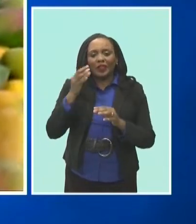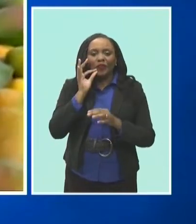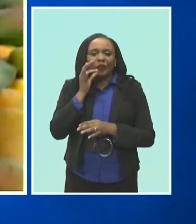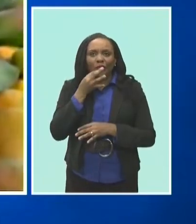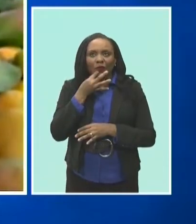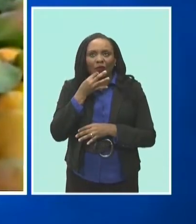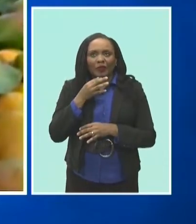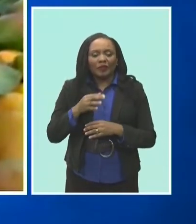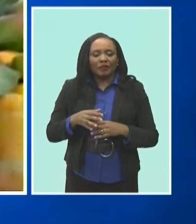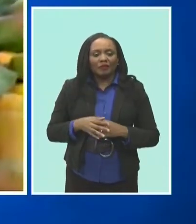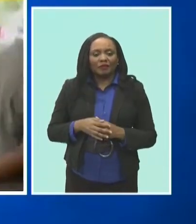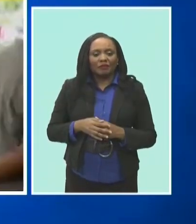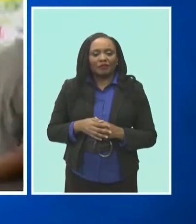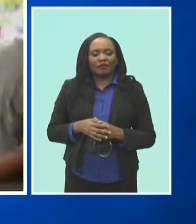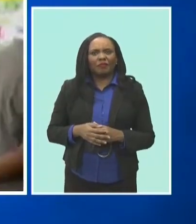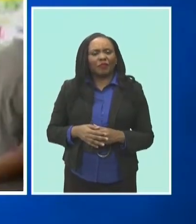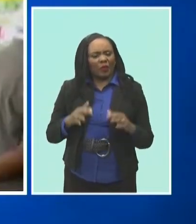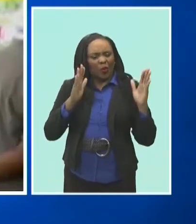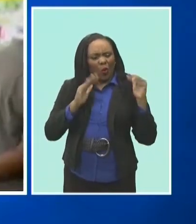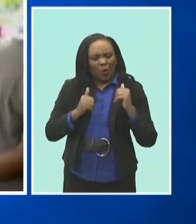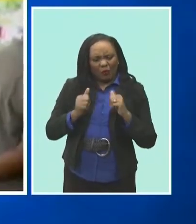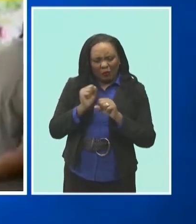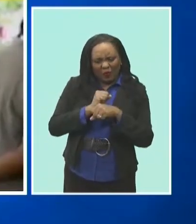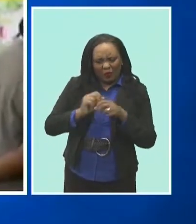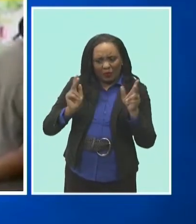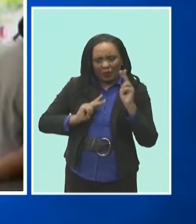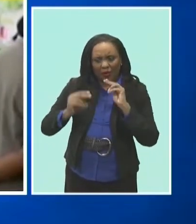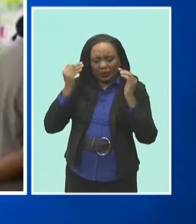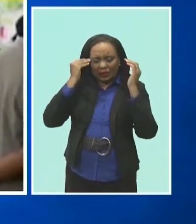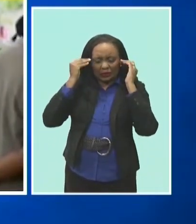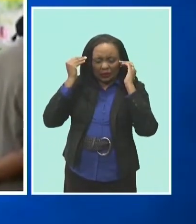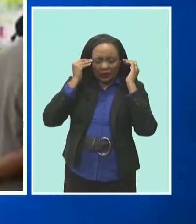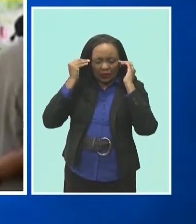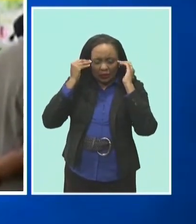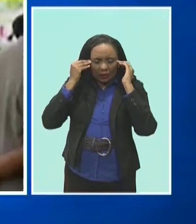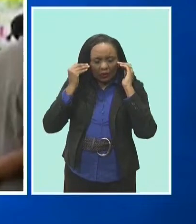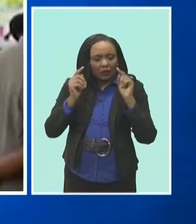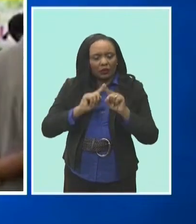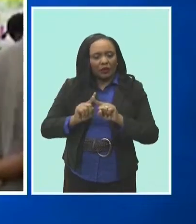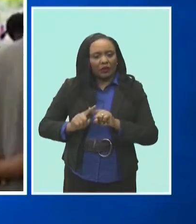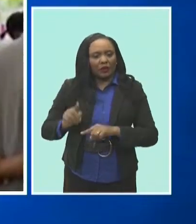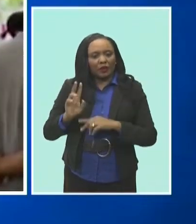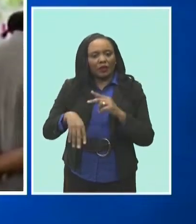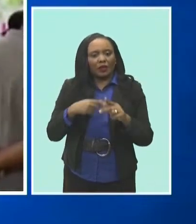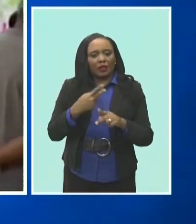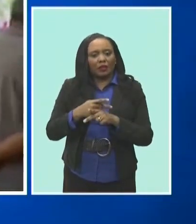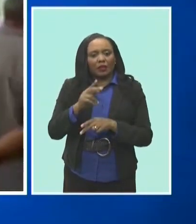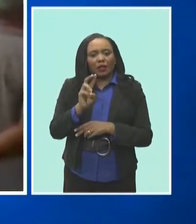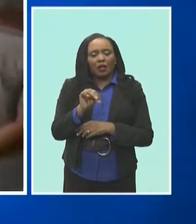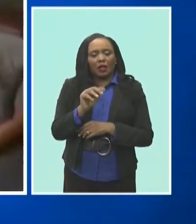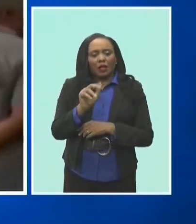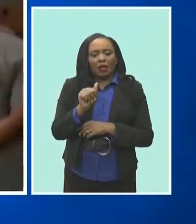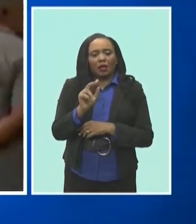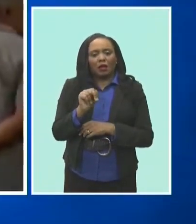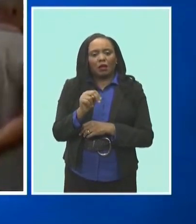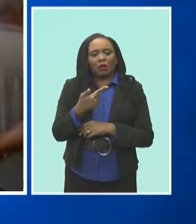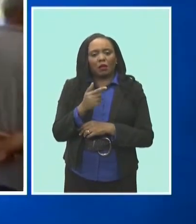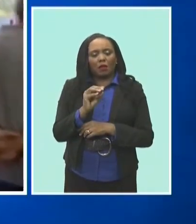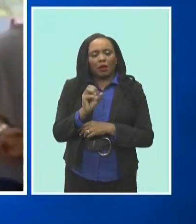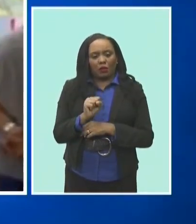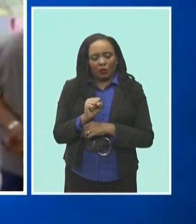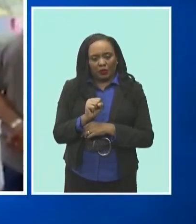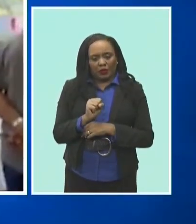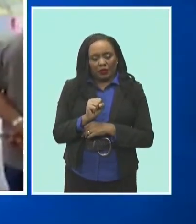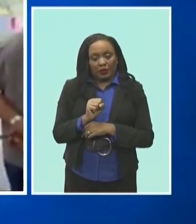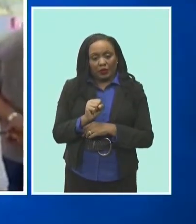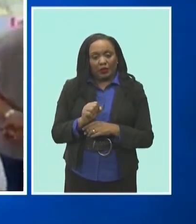this exhibition, we are hoping to increase awareness as to the different types of mangoes on the island, the availability of mangoes on the island, and